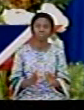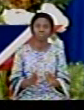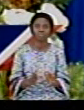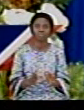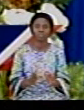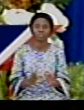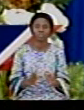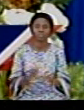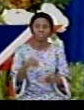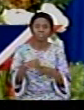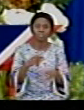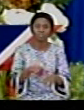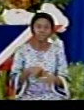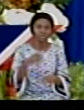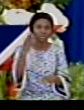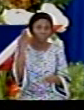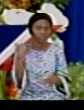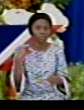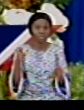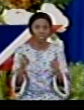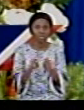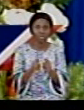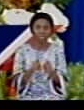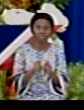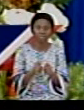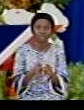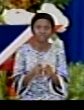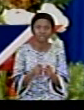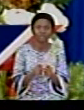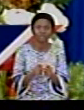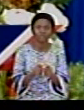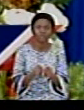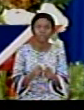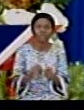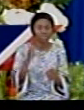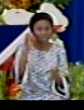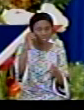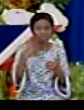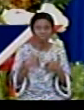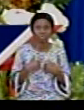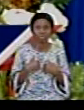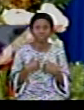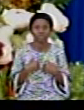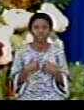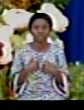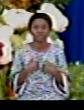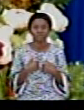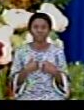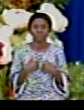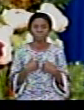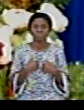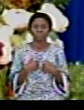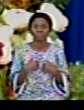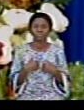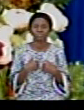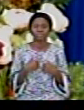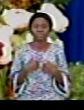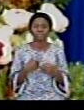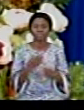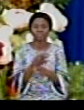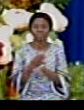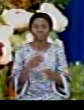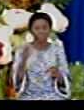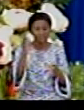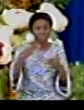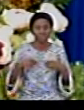time past, as we had loyalty towards our leader, obedience towards our leader, commitment towards the way they